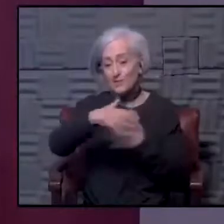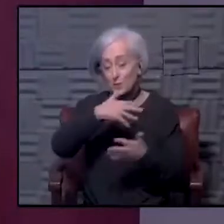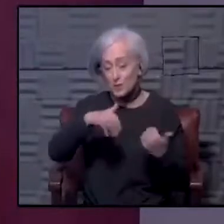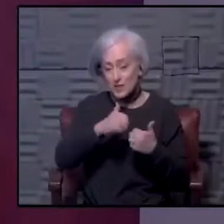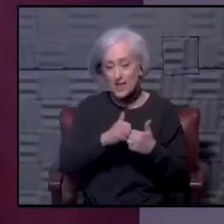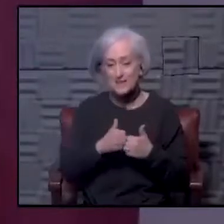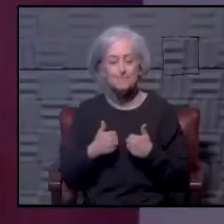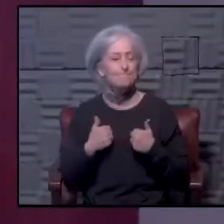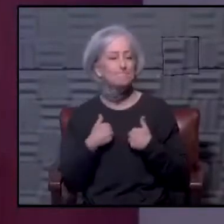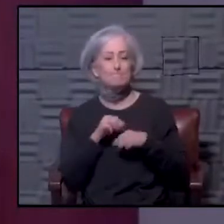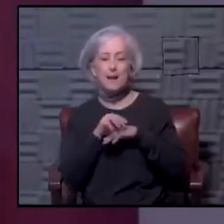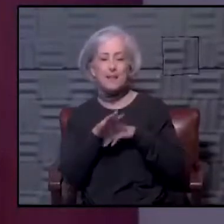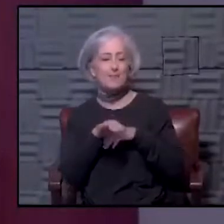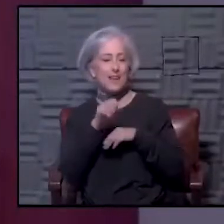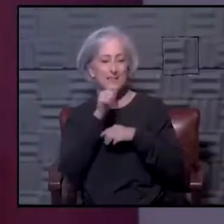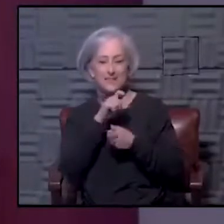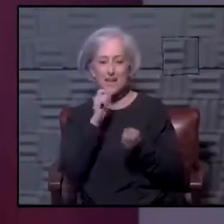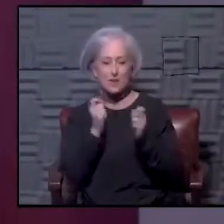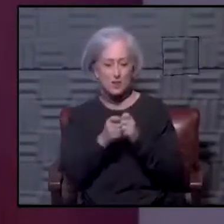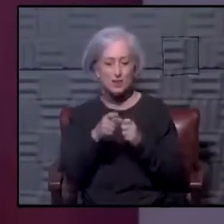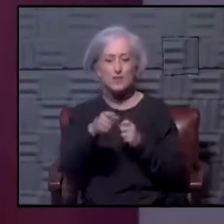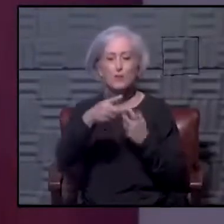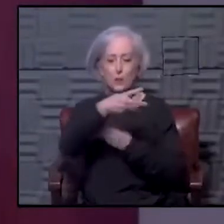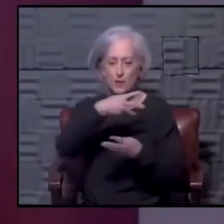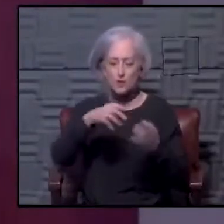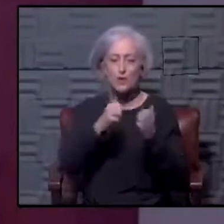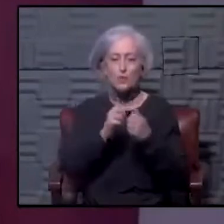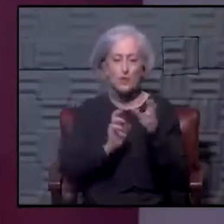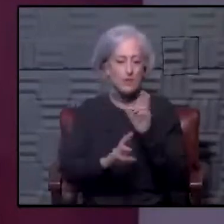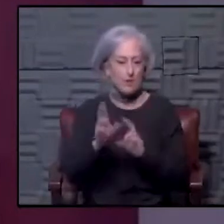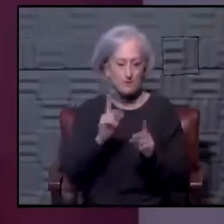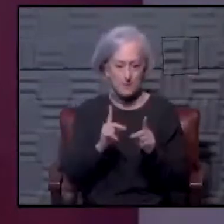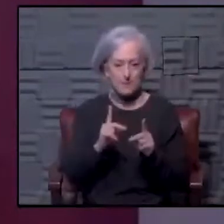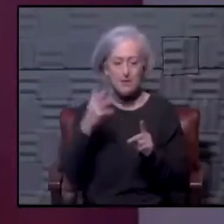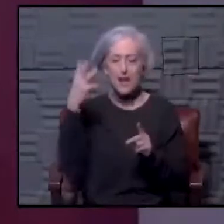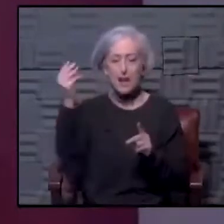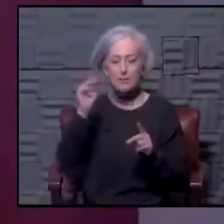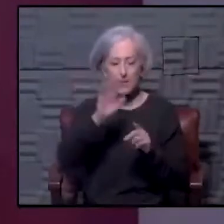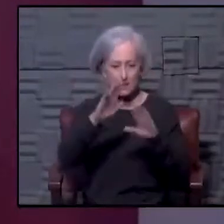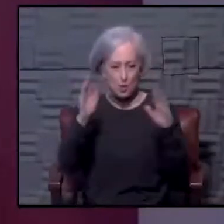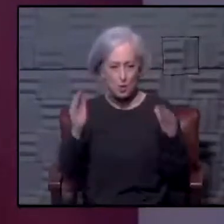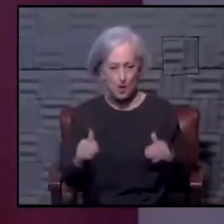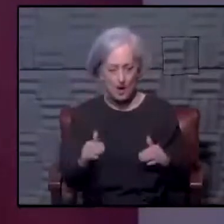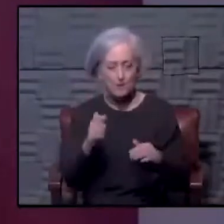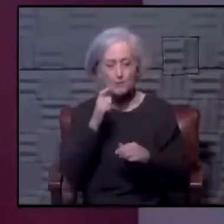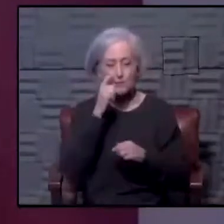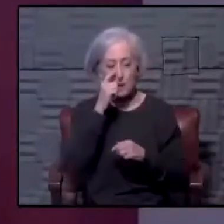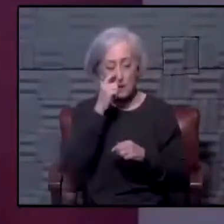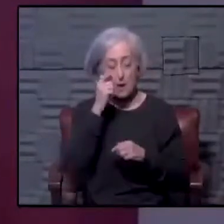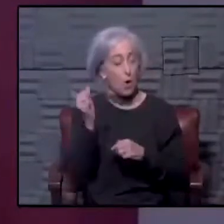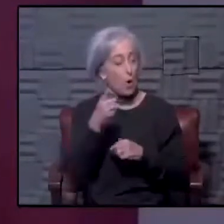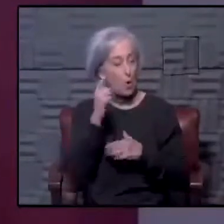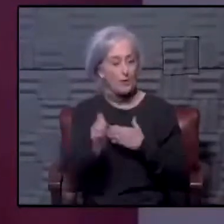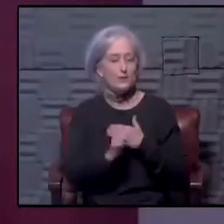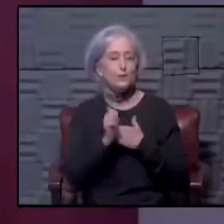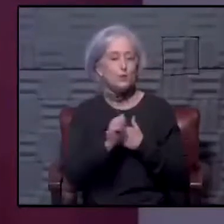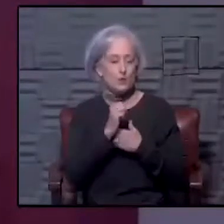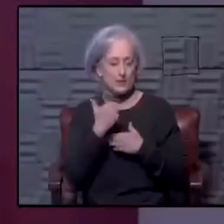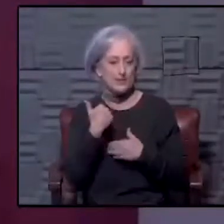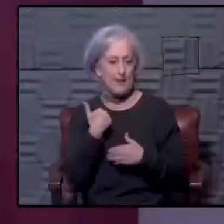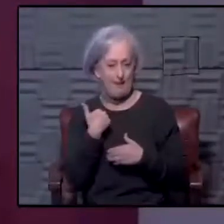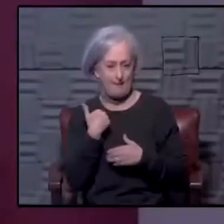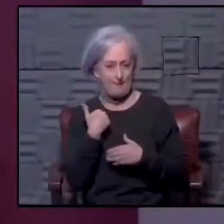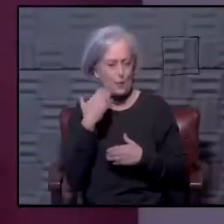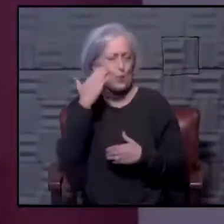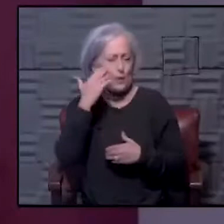have had the vaccine or not. You're interacting with folks who you are outside of your household. So there's a risk associated with that, and we know there's a